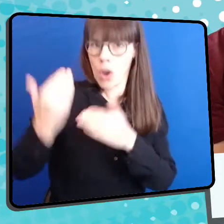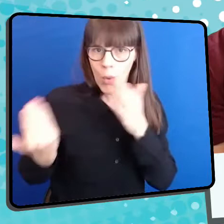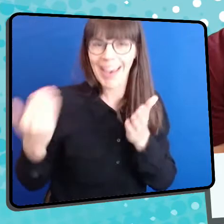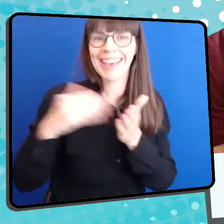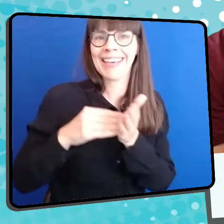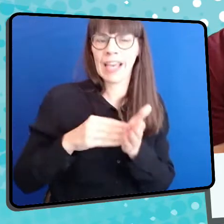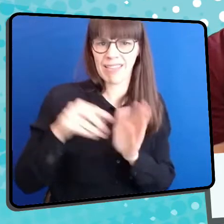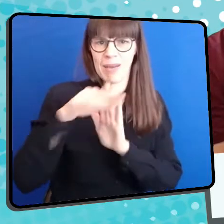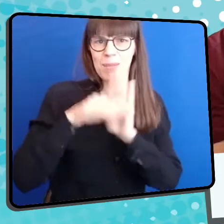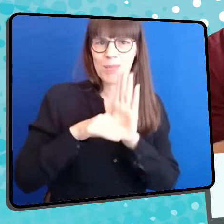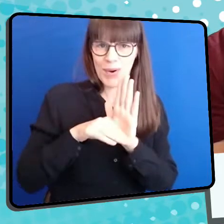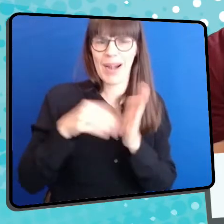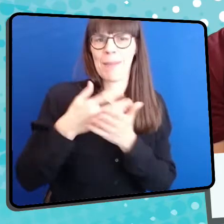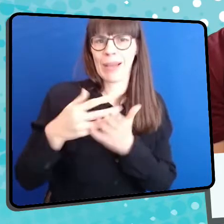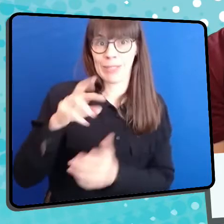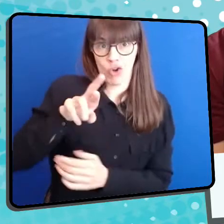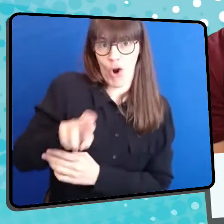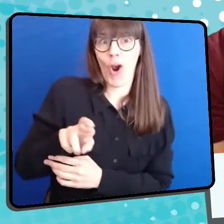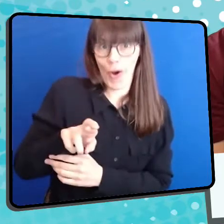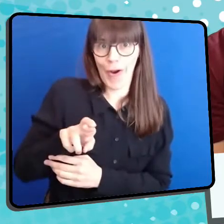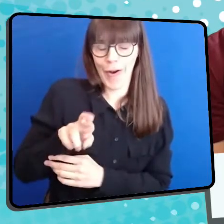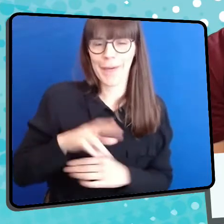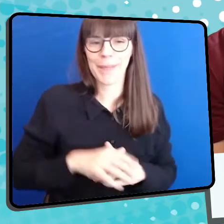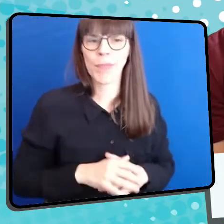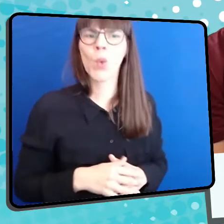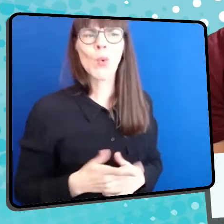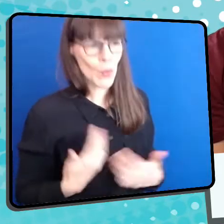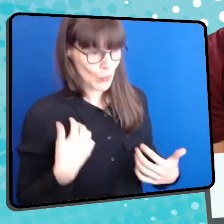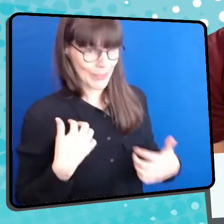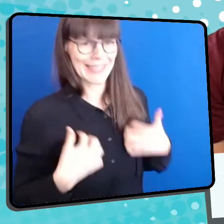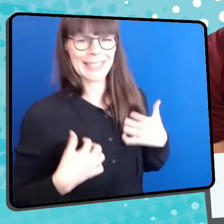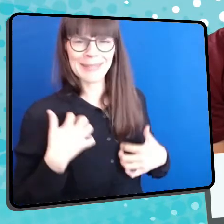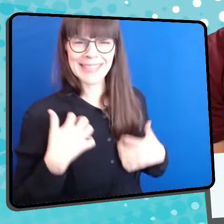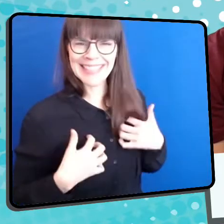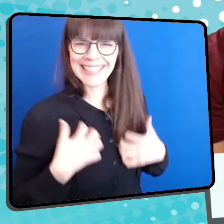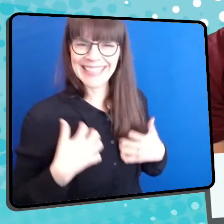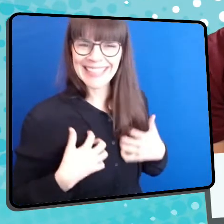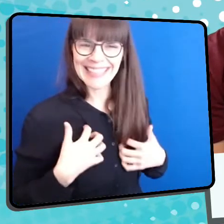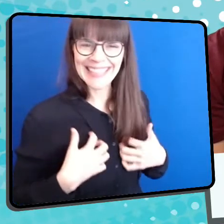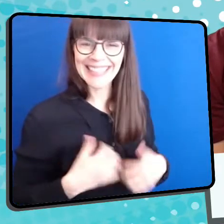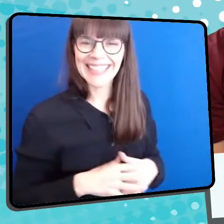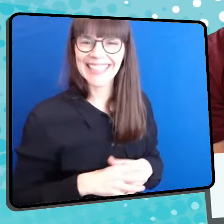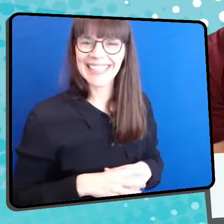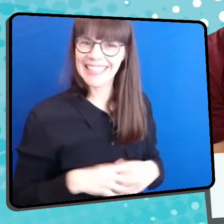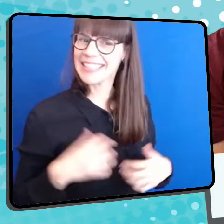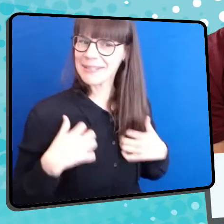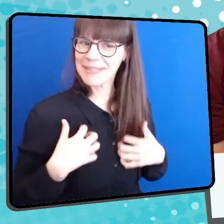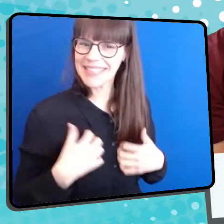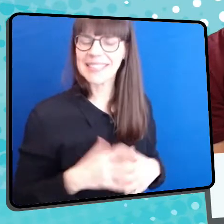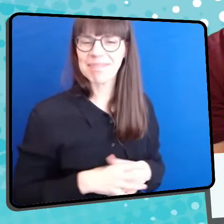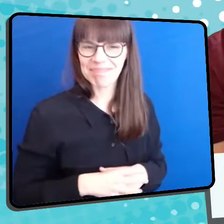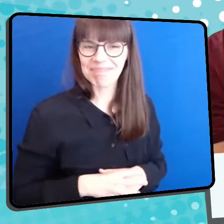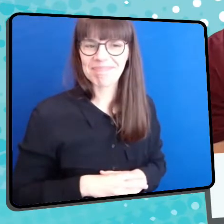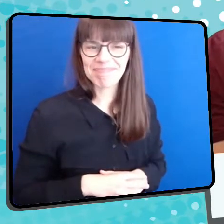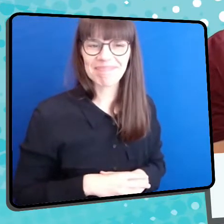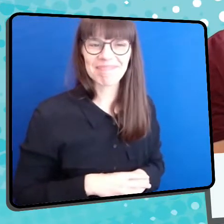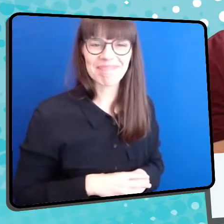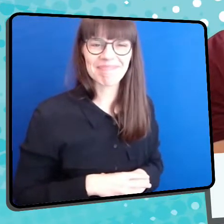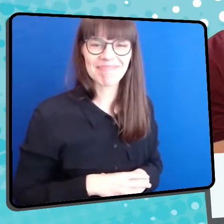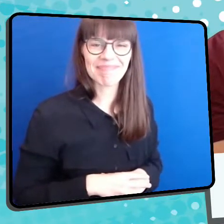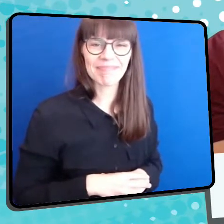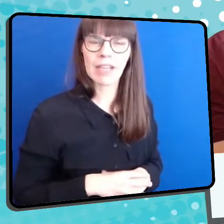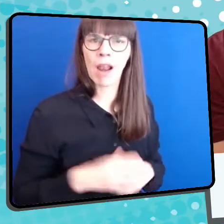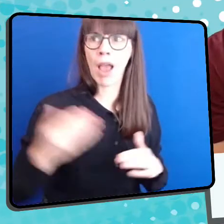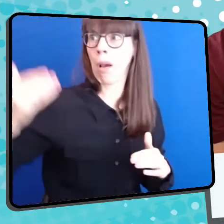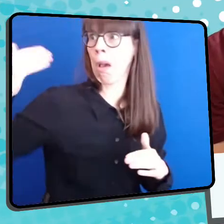Wow, that's interesting, right? That's that is an A little bit of a interesting one. switch Maybe we'll there, dig into but that. Yeah, you know